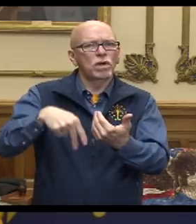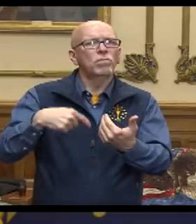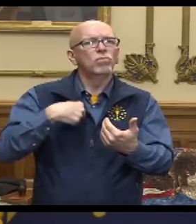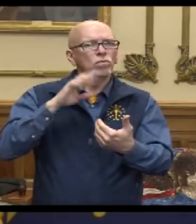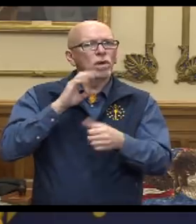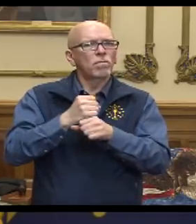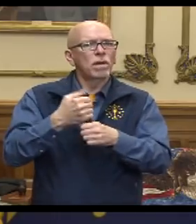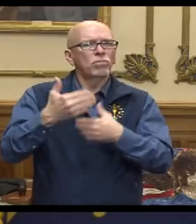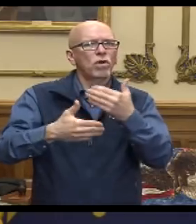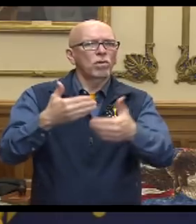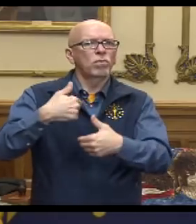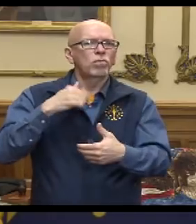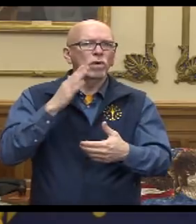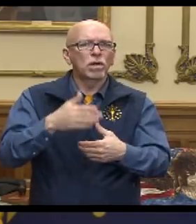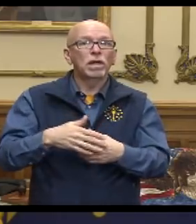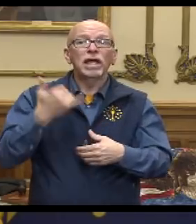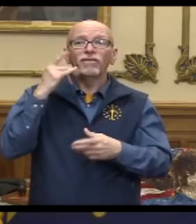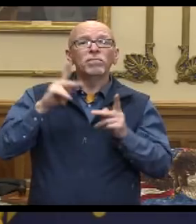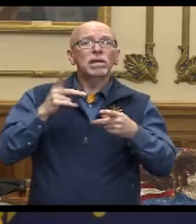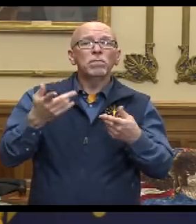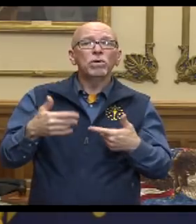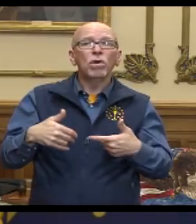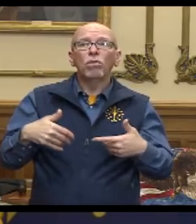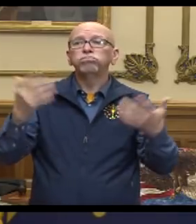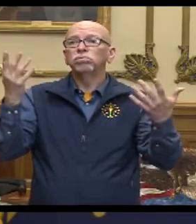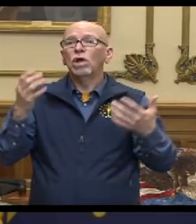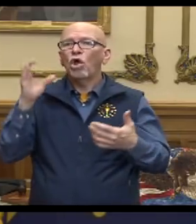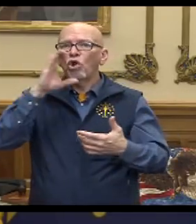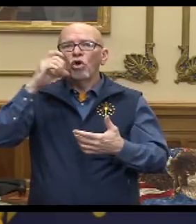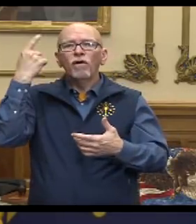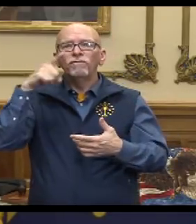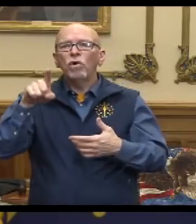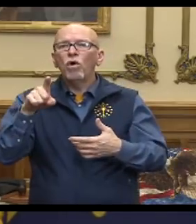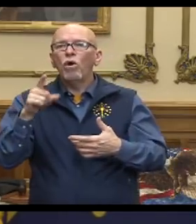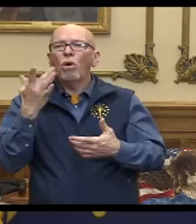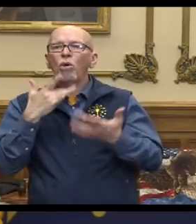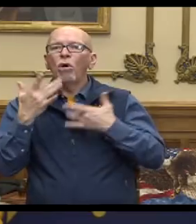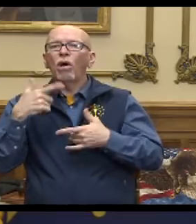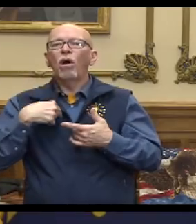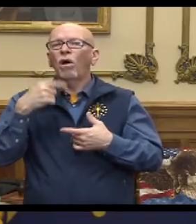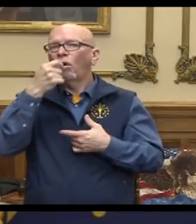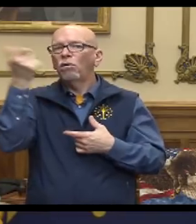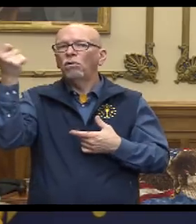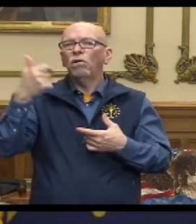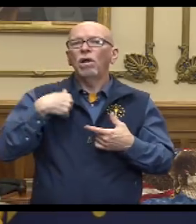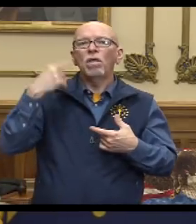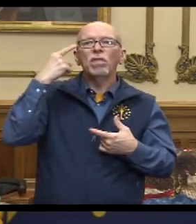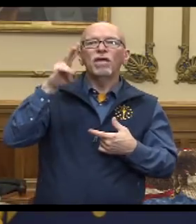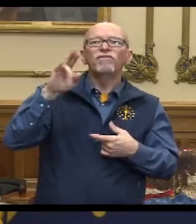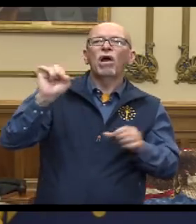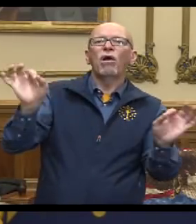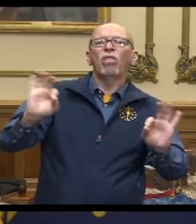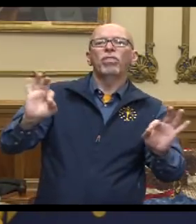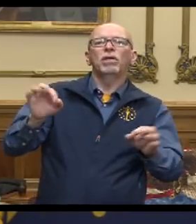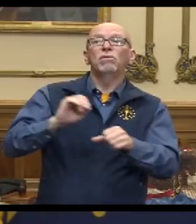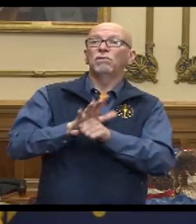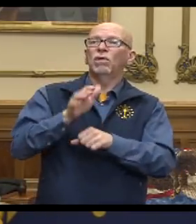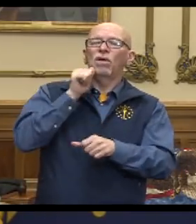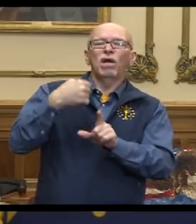make progress. If people look for openings and shortcuts and believe that this virus won't affect